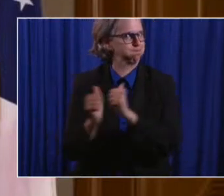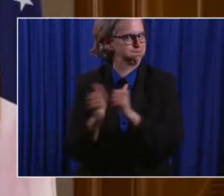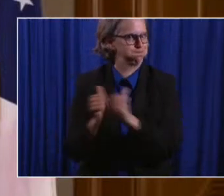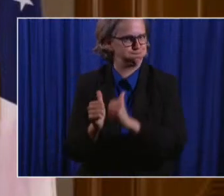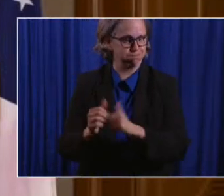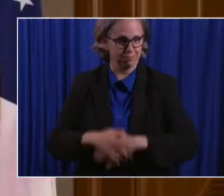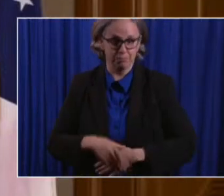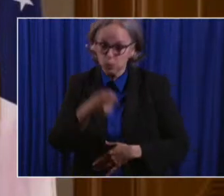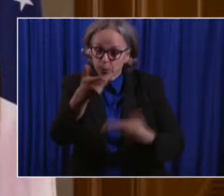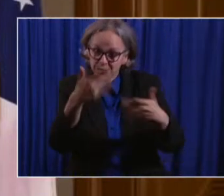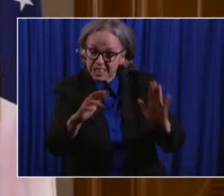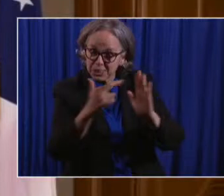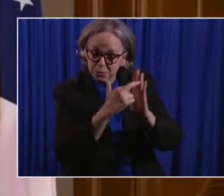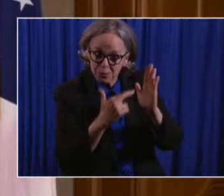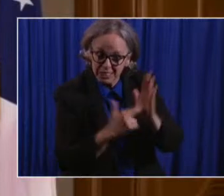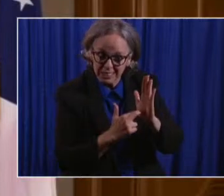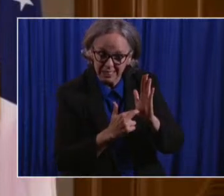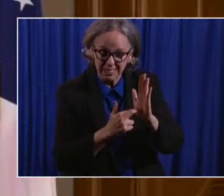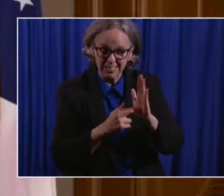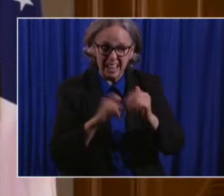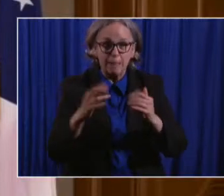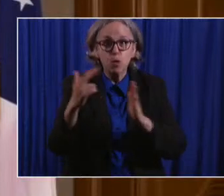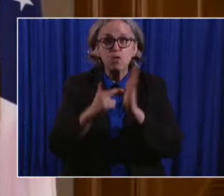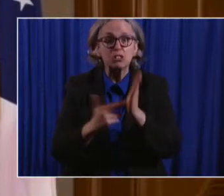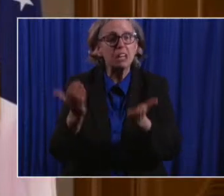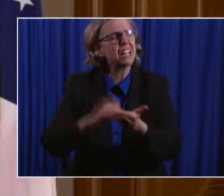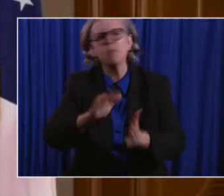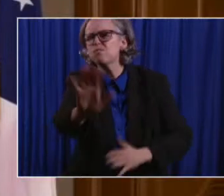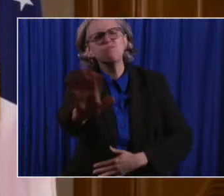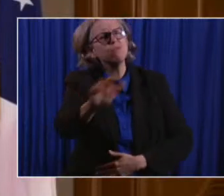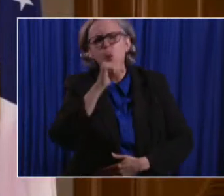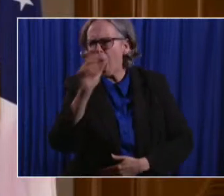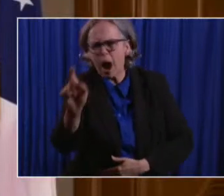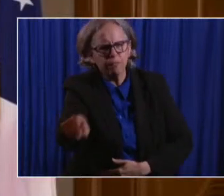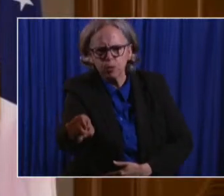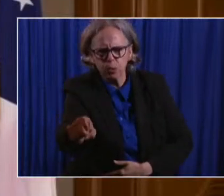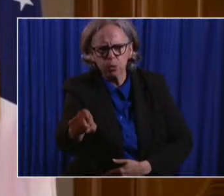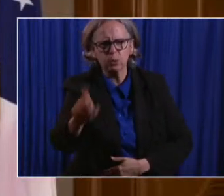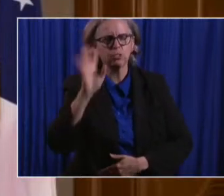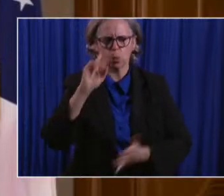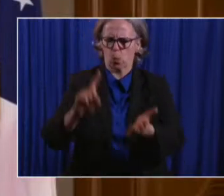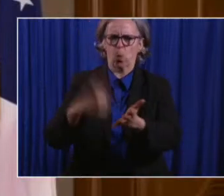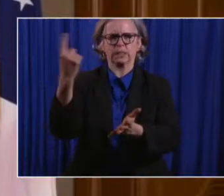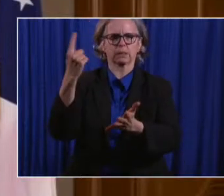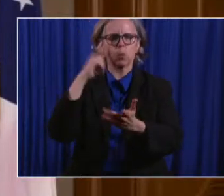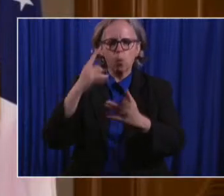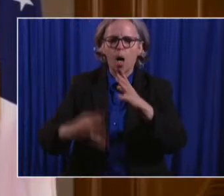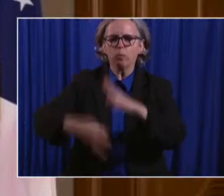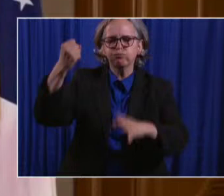all 5 drawings through the next few weeks. So again, that number is